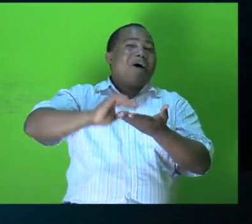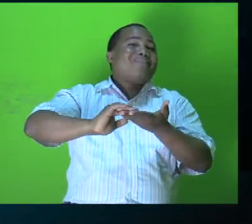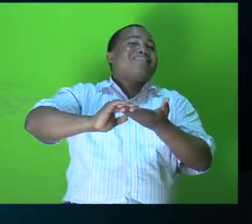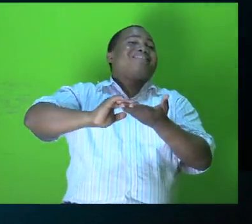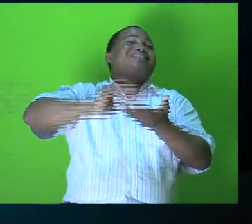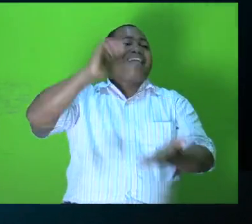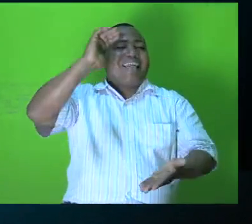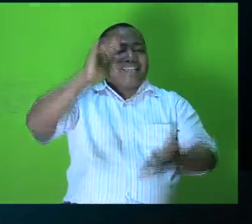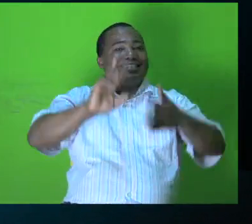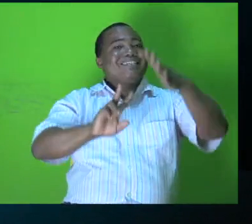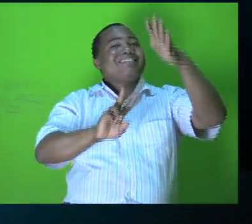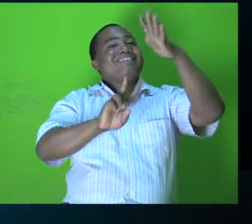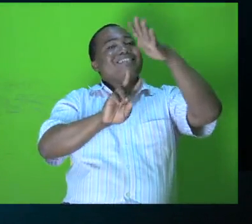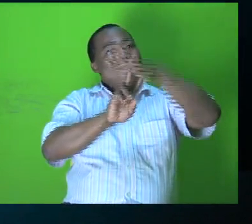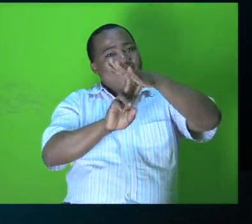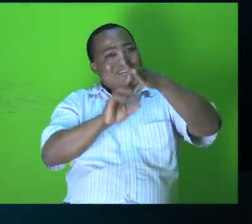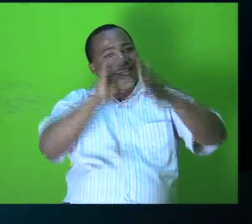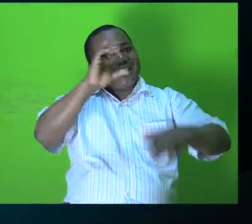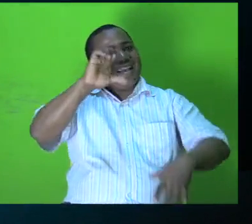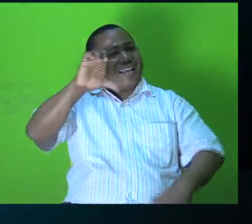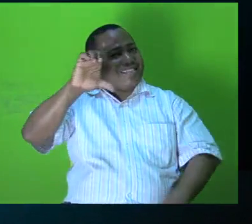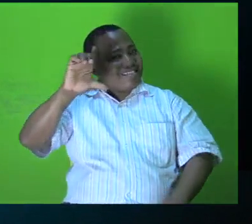daughter cells.